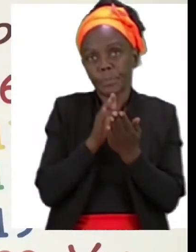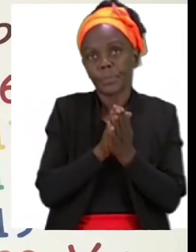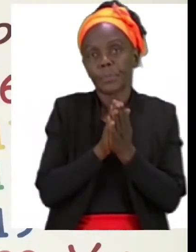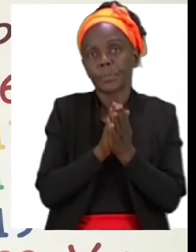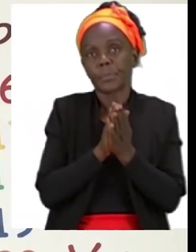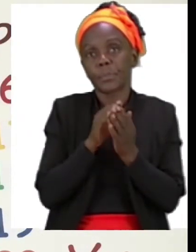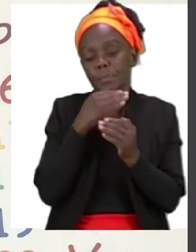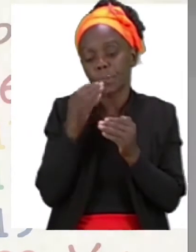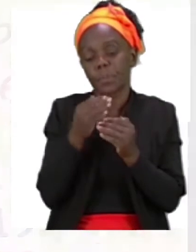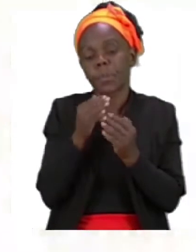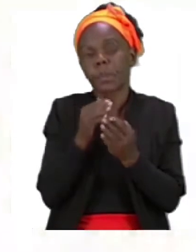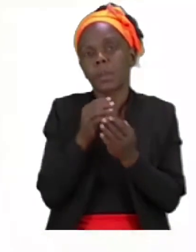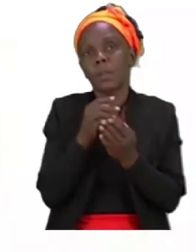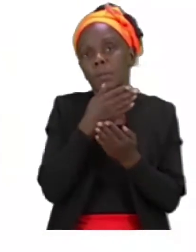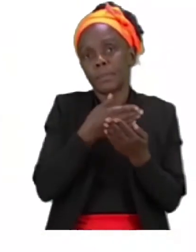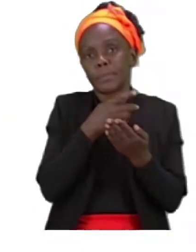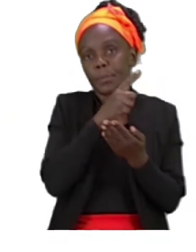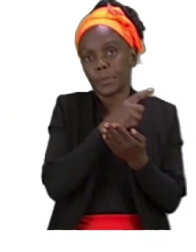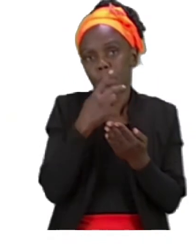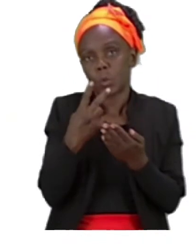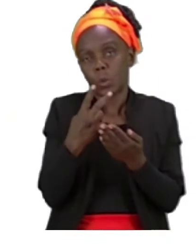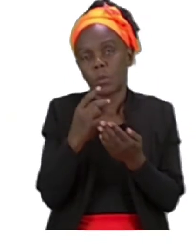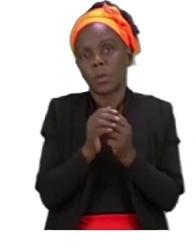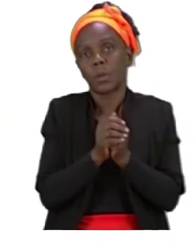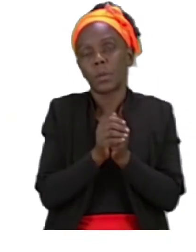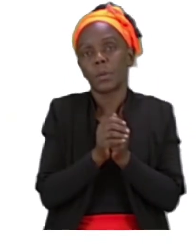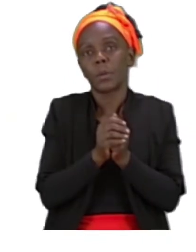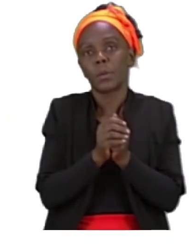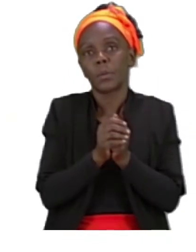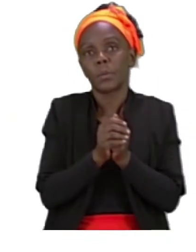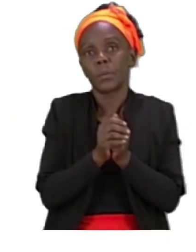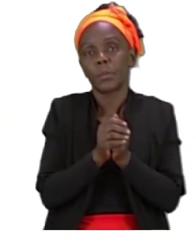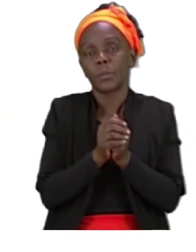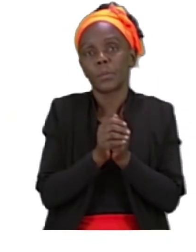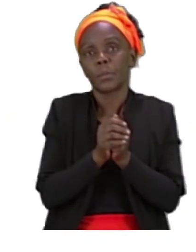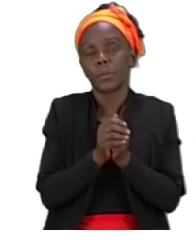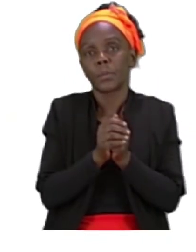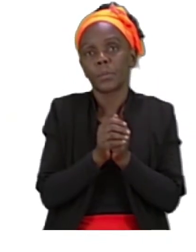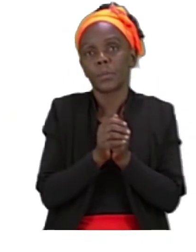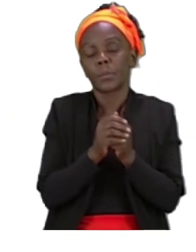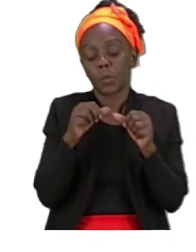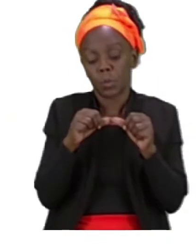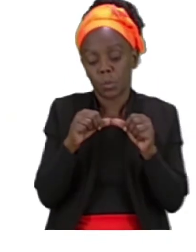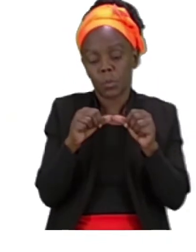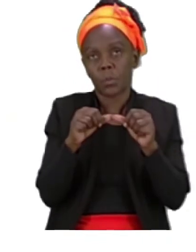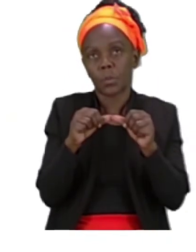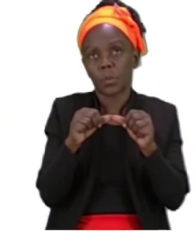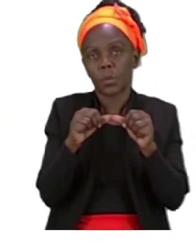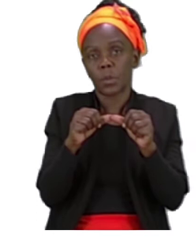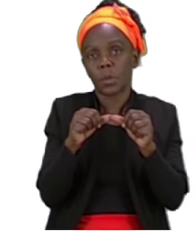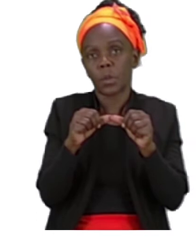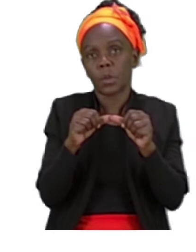page 12. On page 12, we are going to be continuing with our